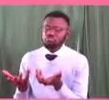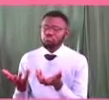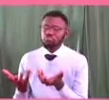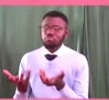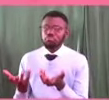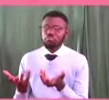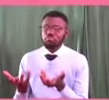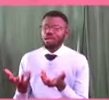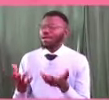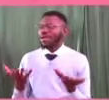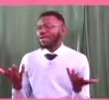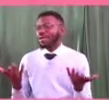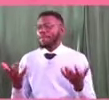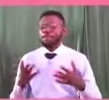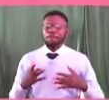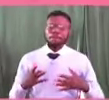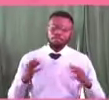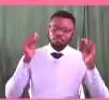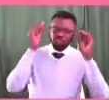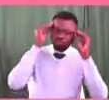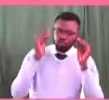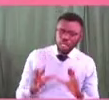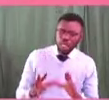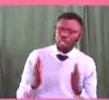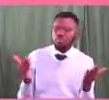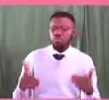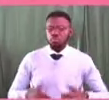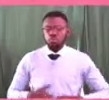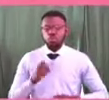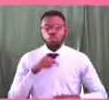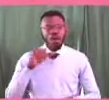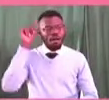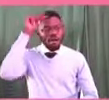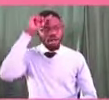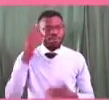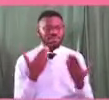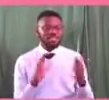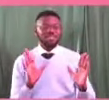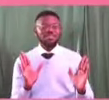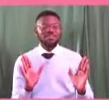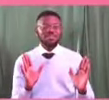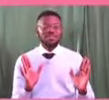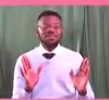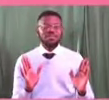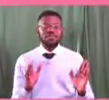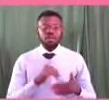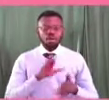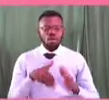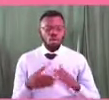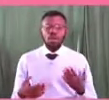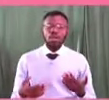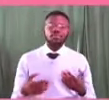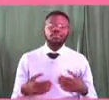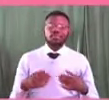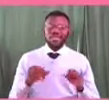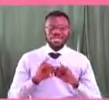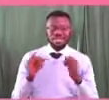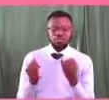our graduating young people from all our institutions of higher